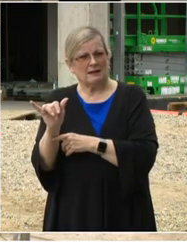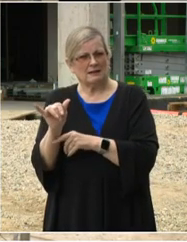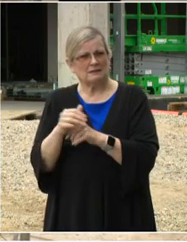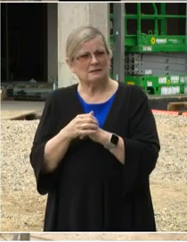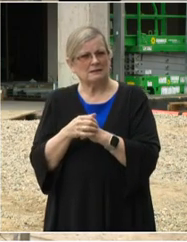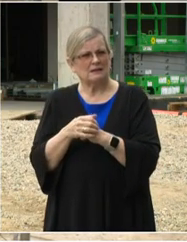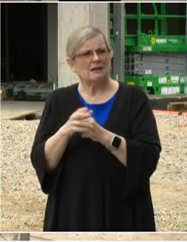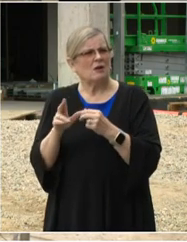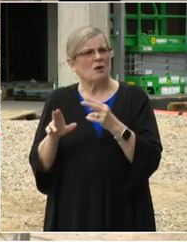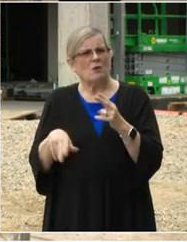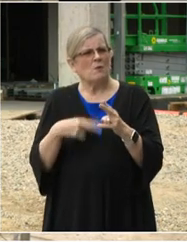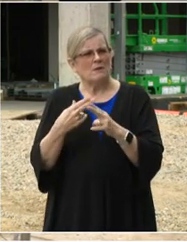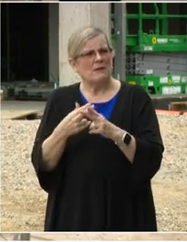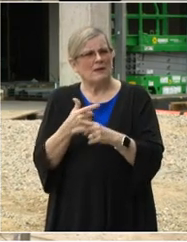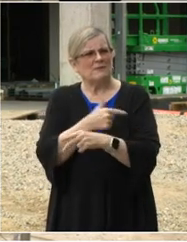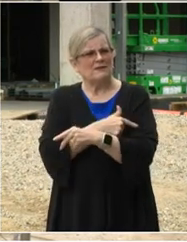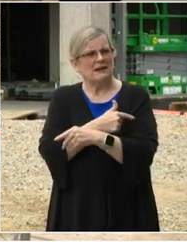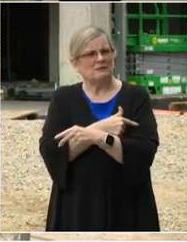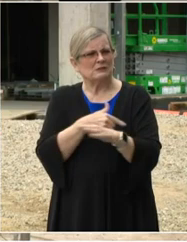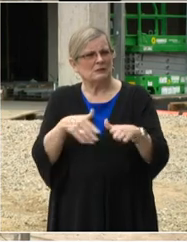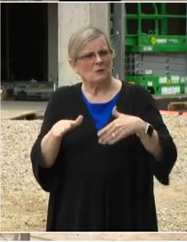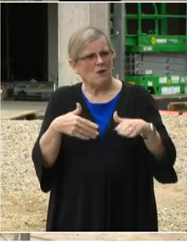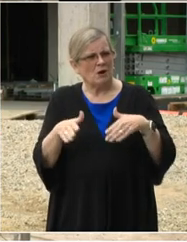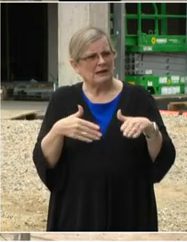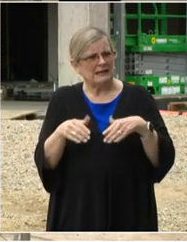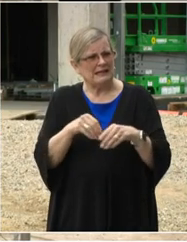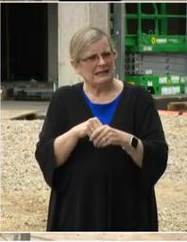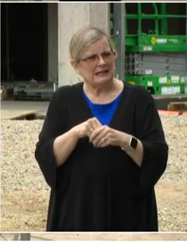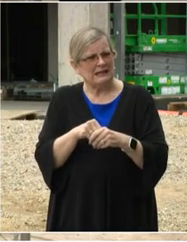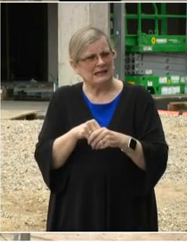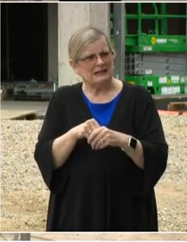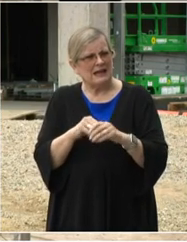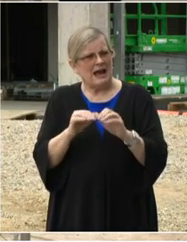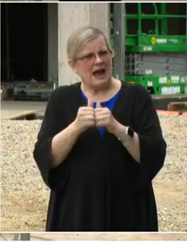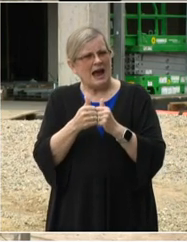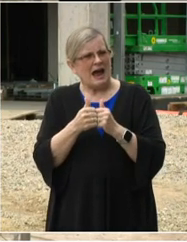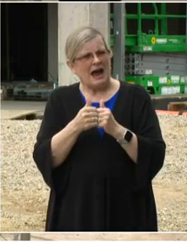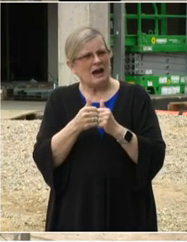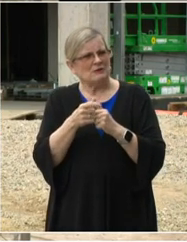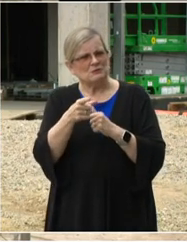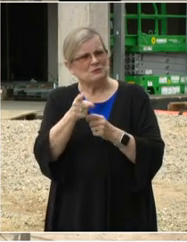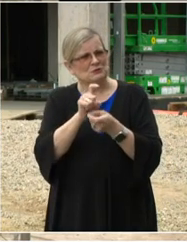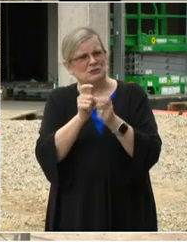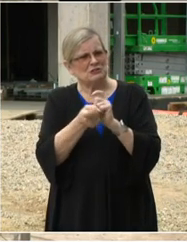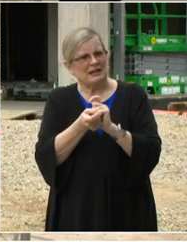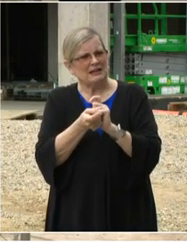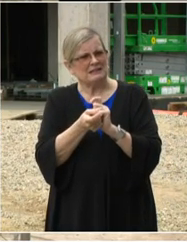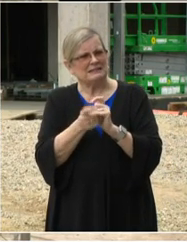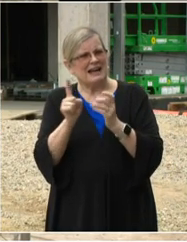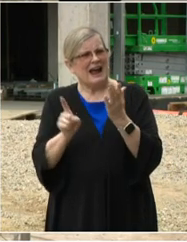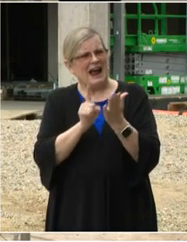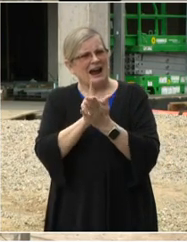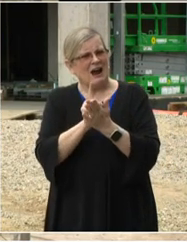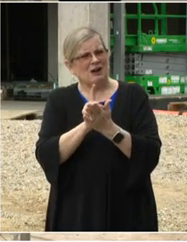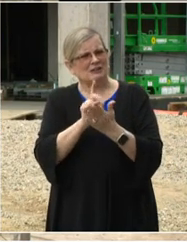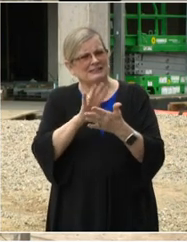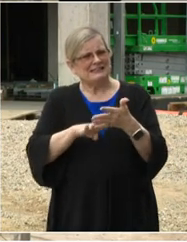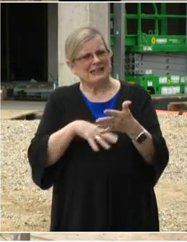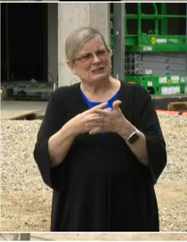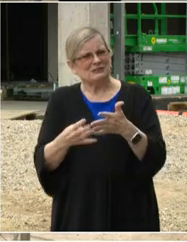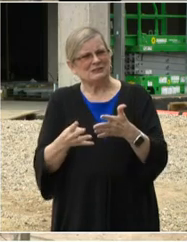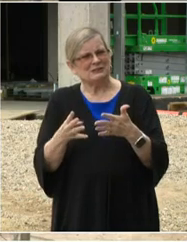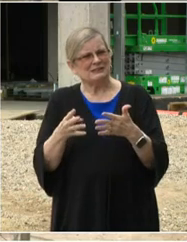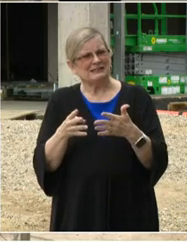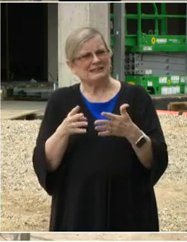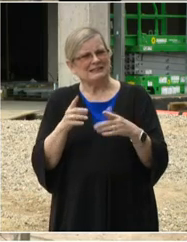walk-up sites, how are those looking in terms of demand? Would there be any possible change in hours or scheduling depending on what demand looks like for those?